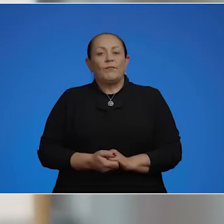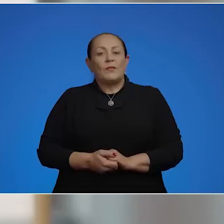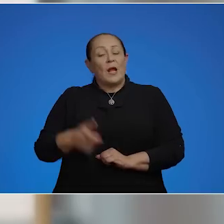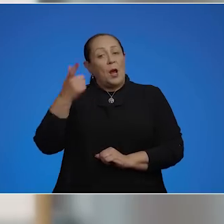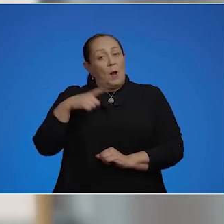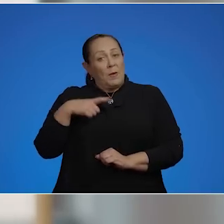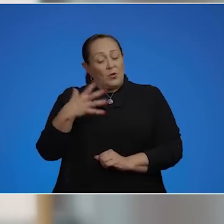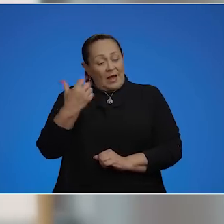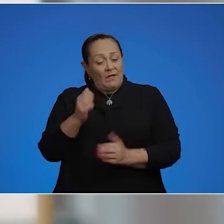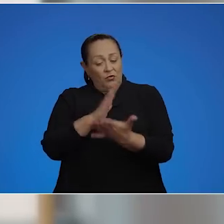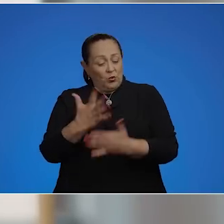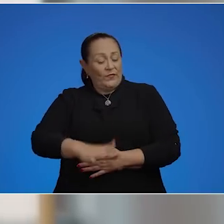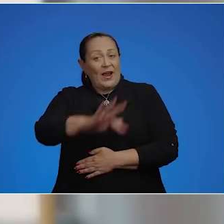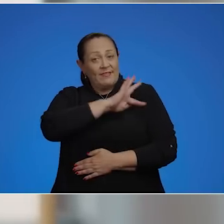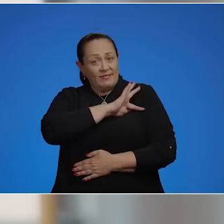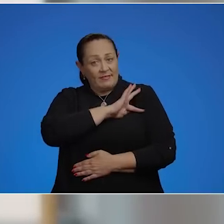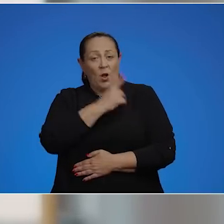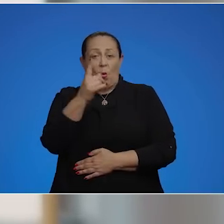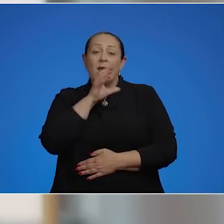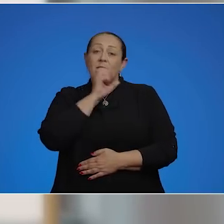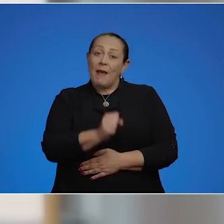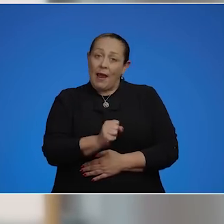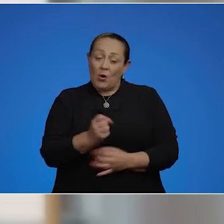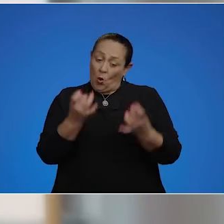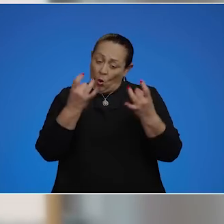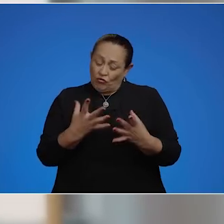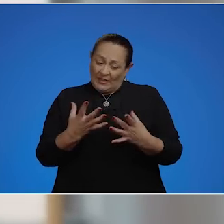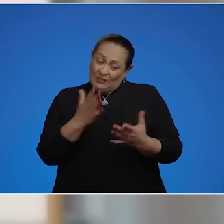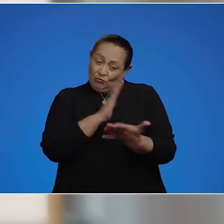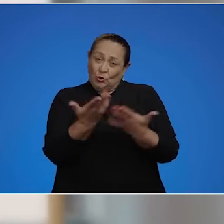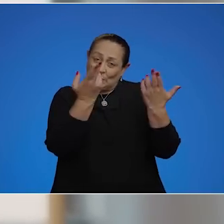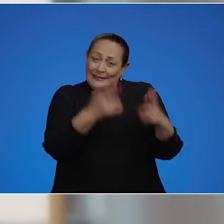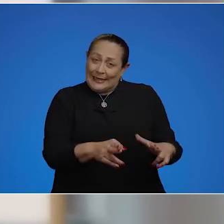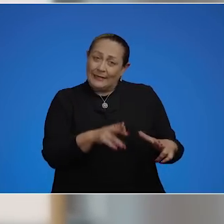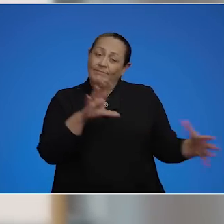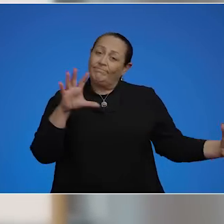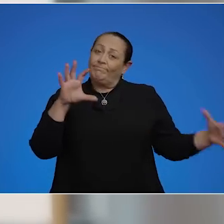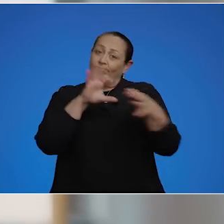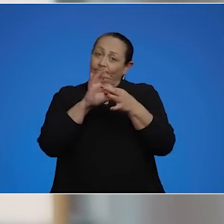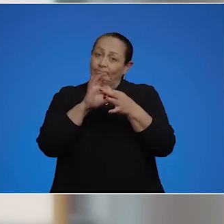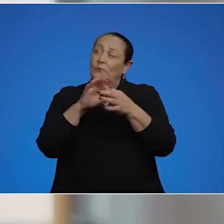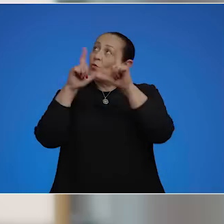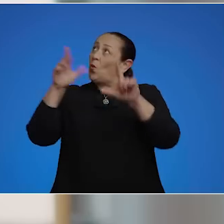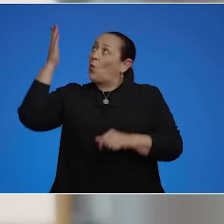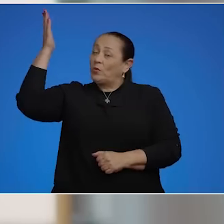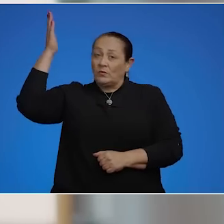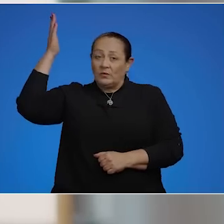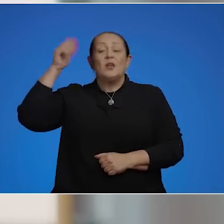Because of this, there came from one man, and one who was already as good as dead himself,